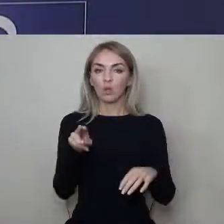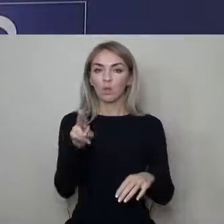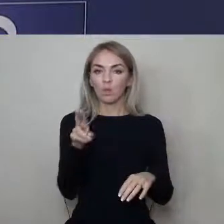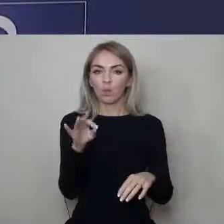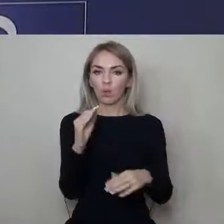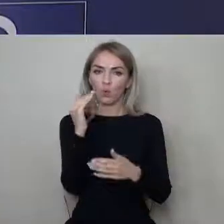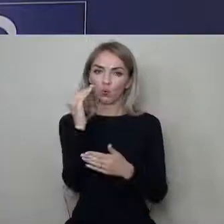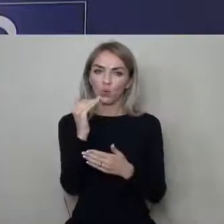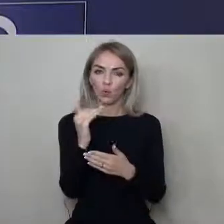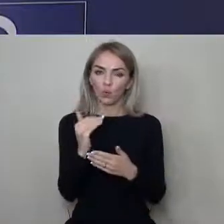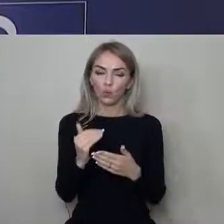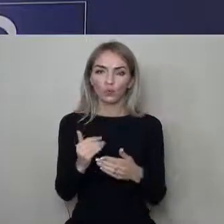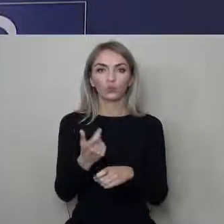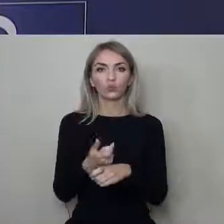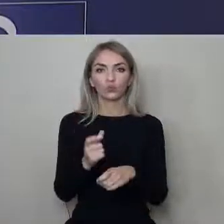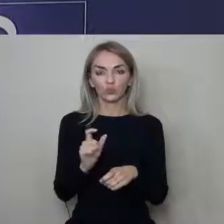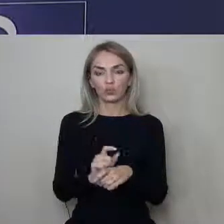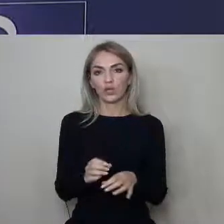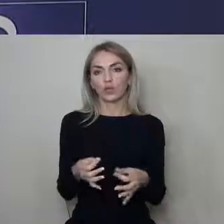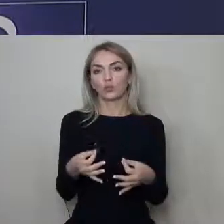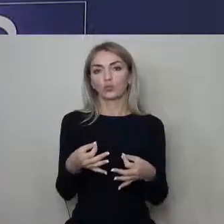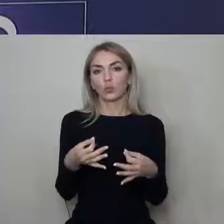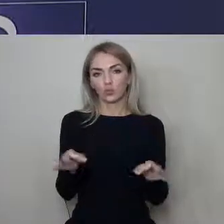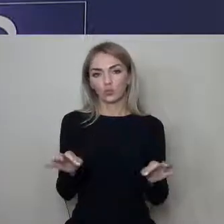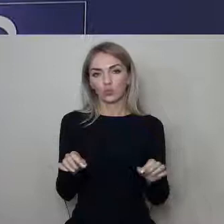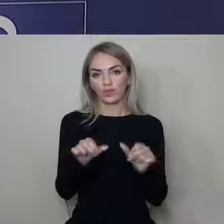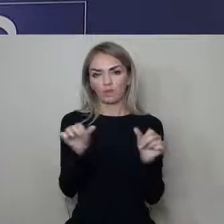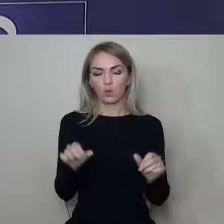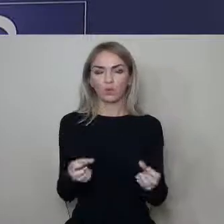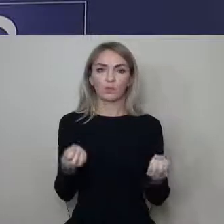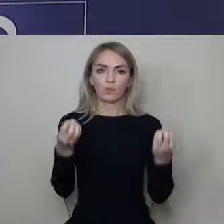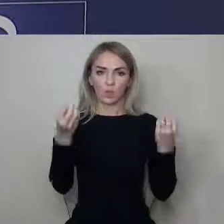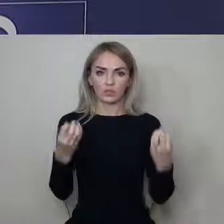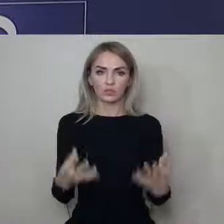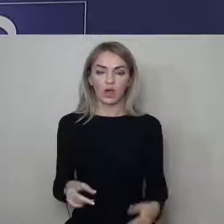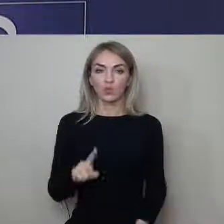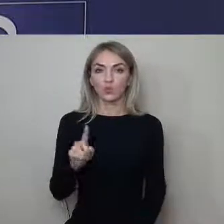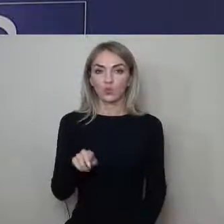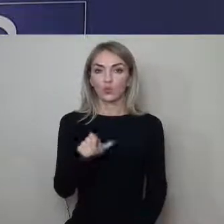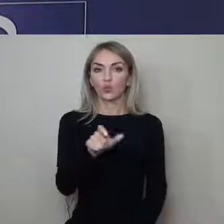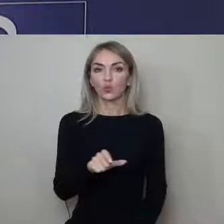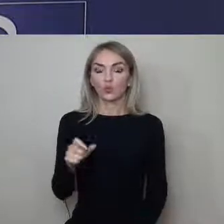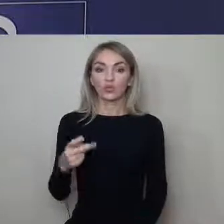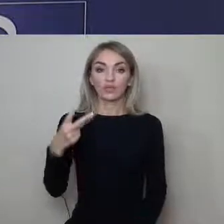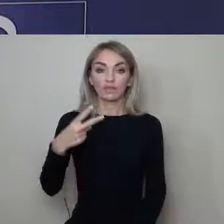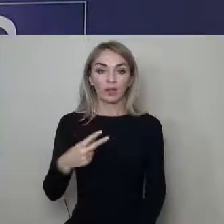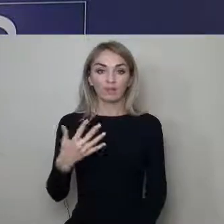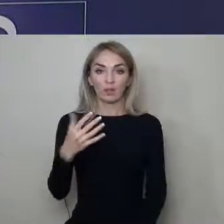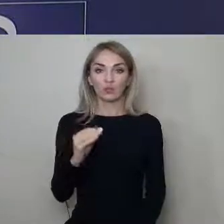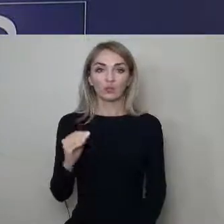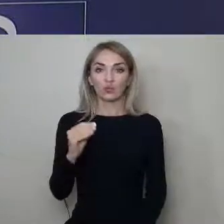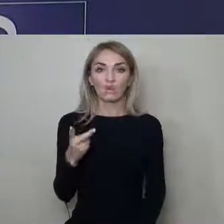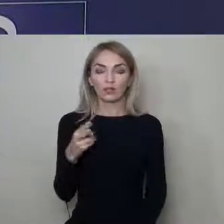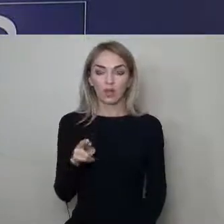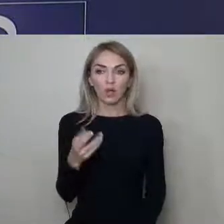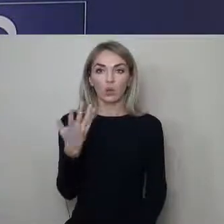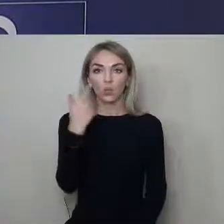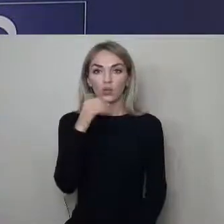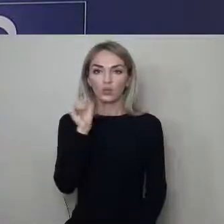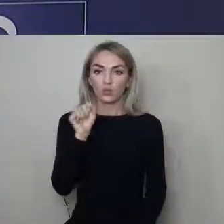simple, clear, step-by-step instruction expressed clearly and concisely